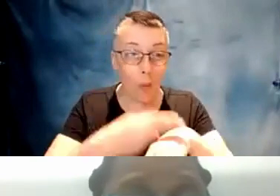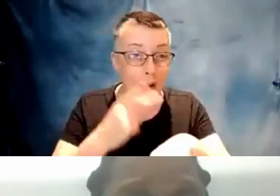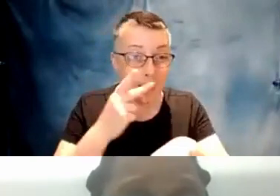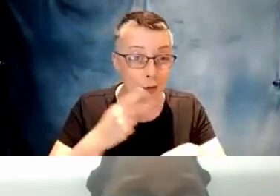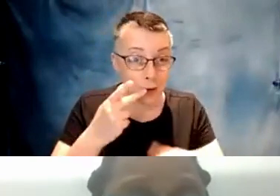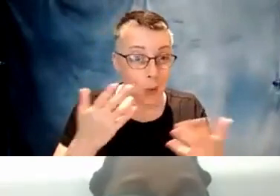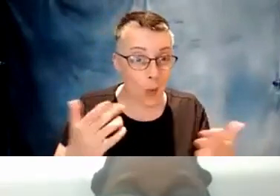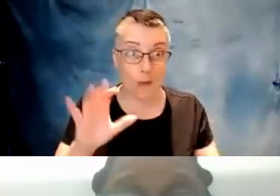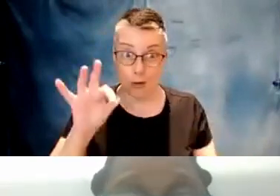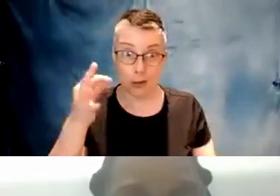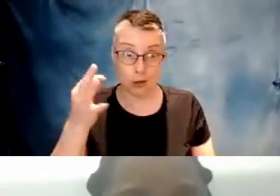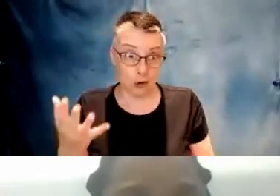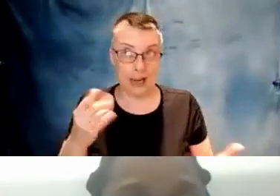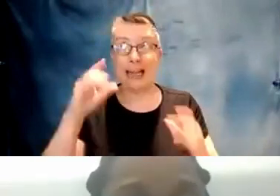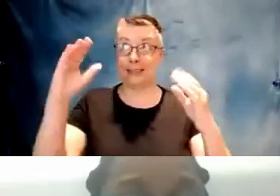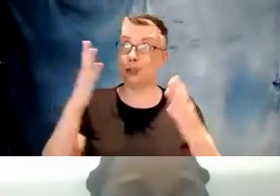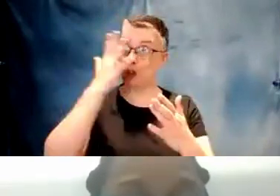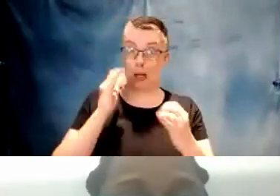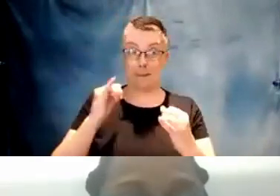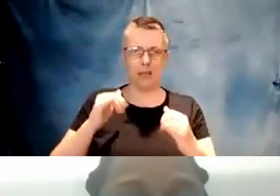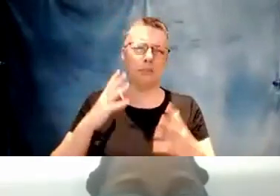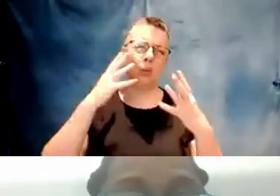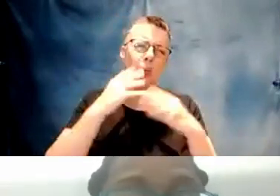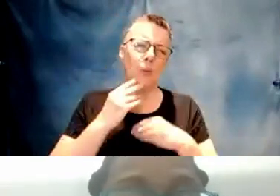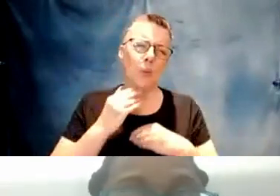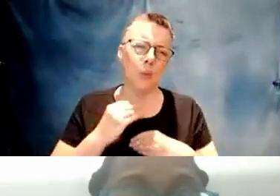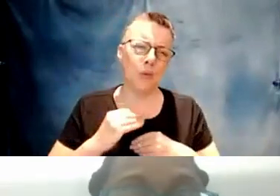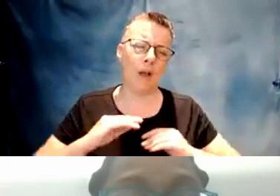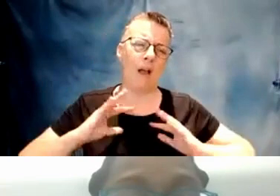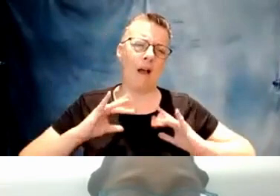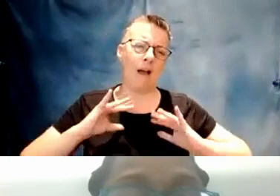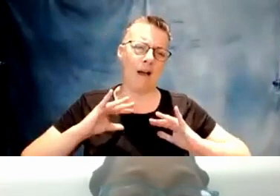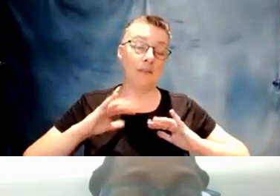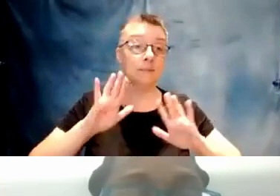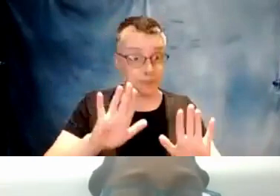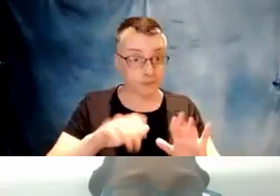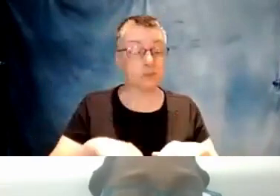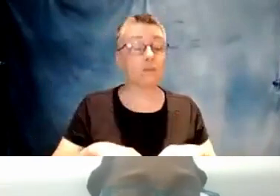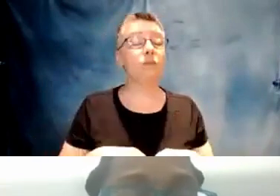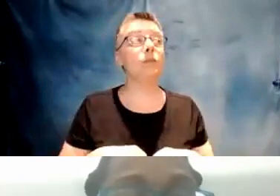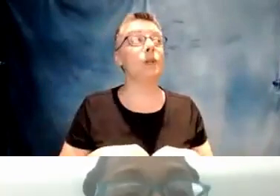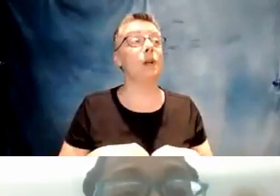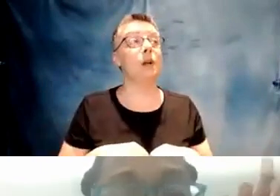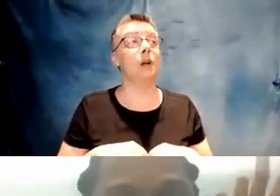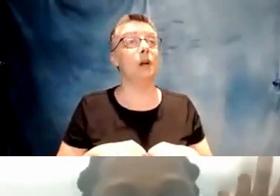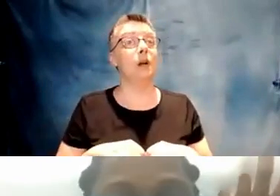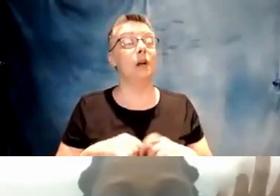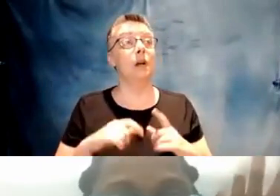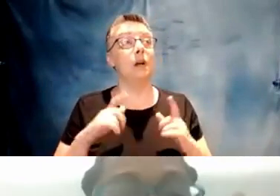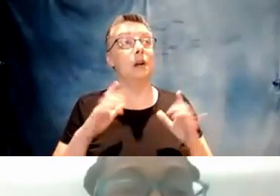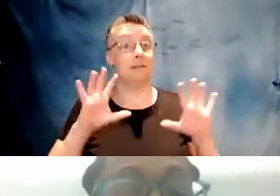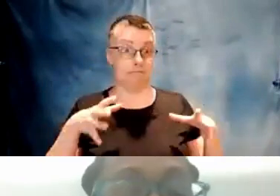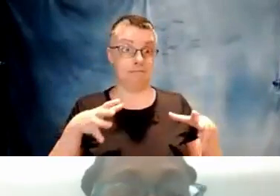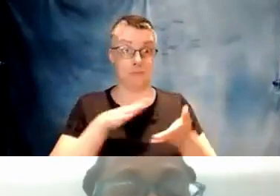Creole, French, and the teachers looked like me, and that was a beautiful benefit. But when I stepped into the other world,